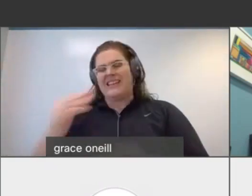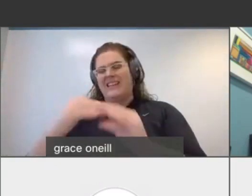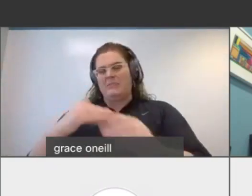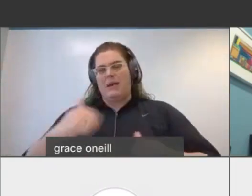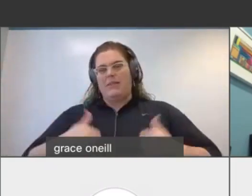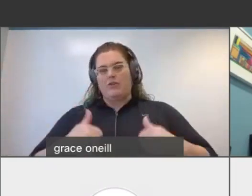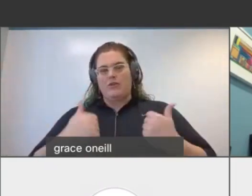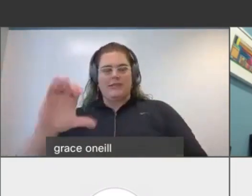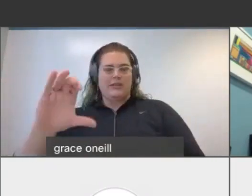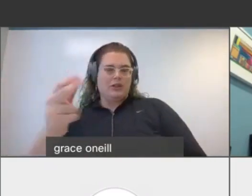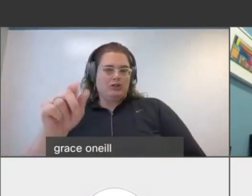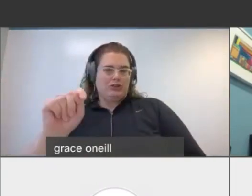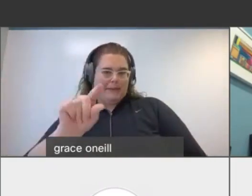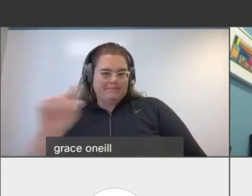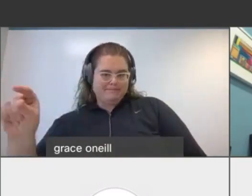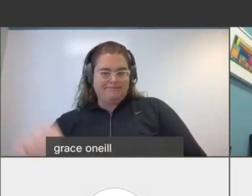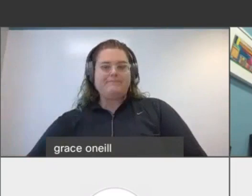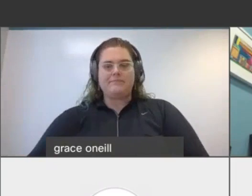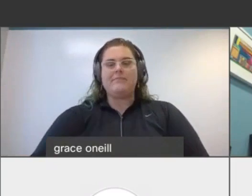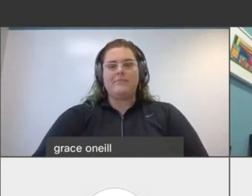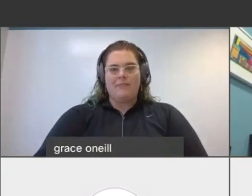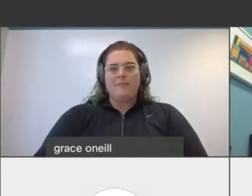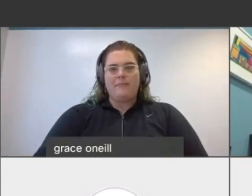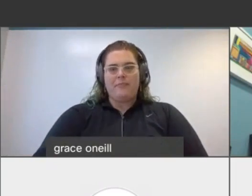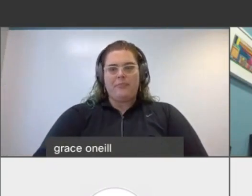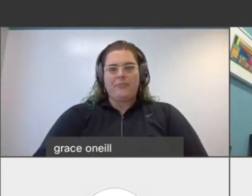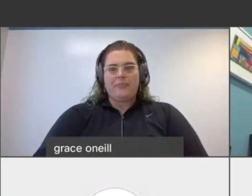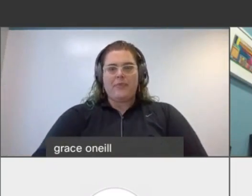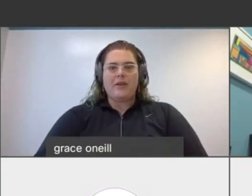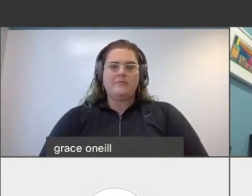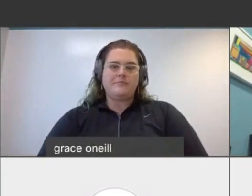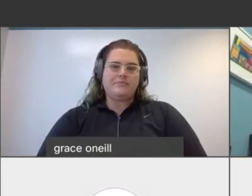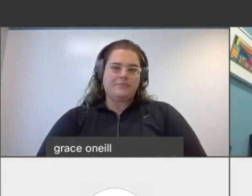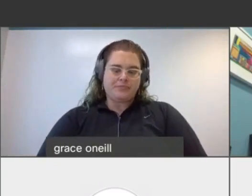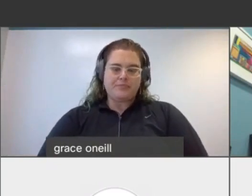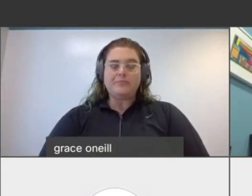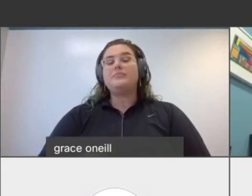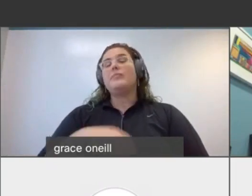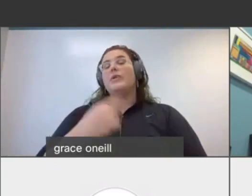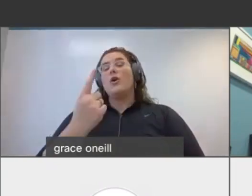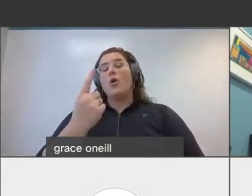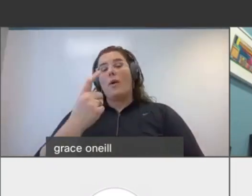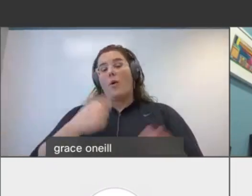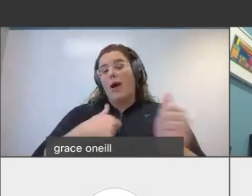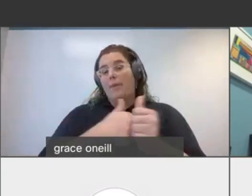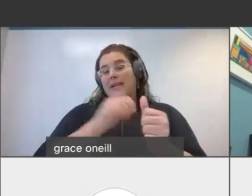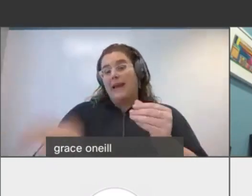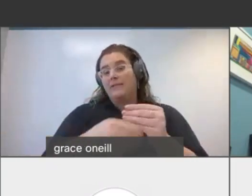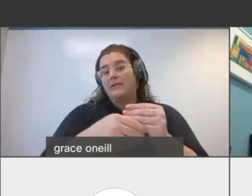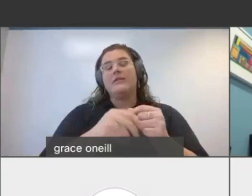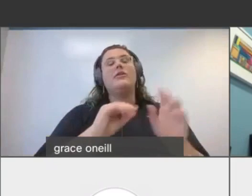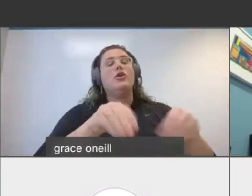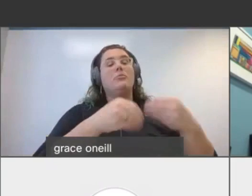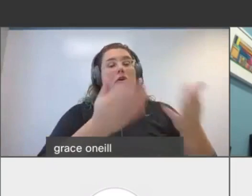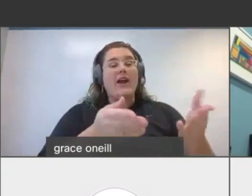gotten in the past and of interest, I'm certain, to our provider community. Our provider certification